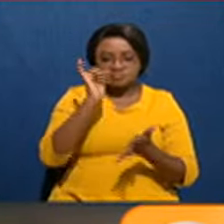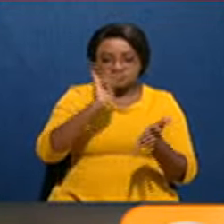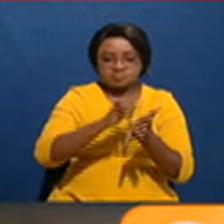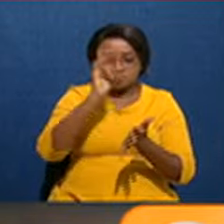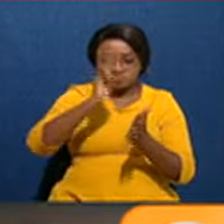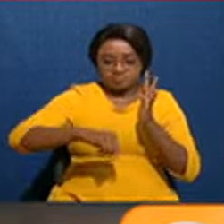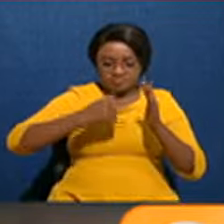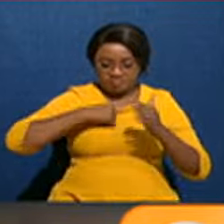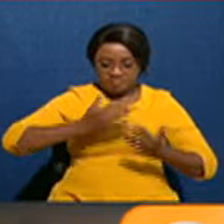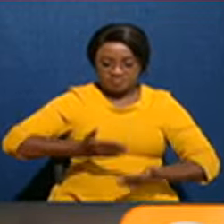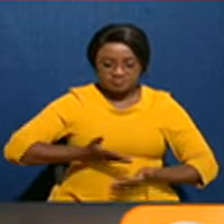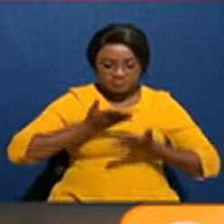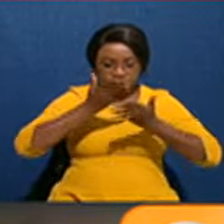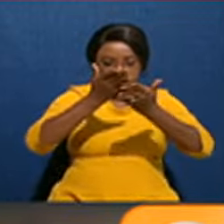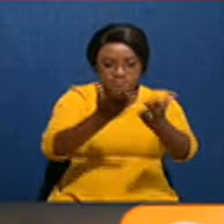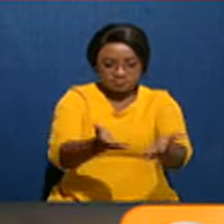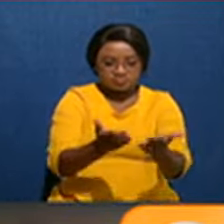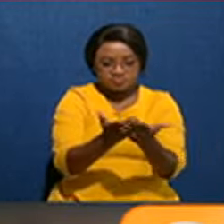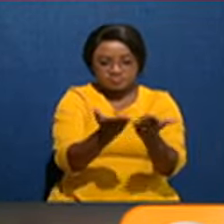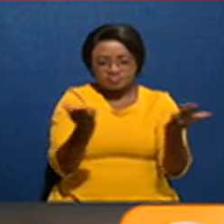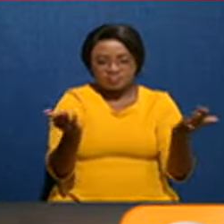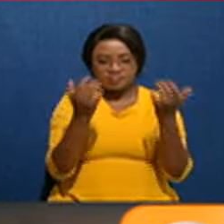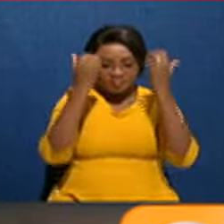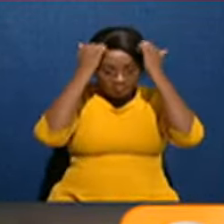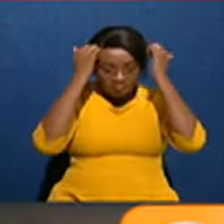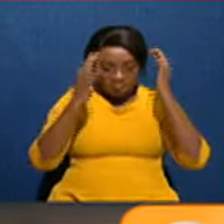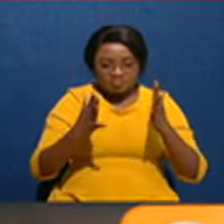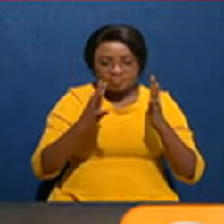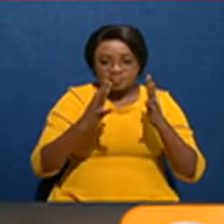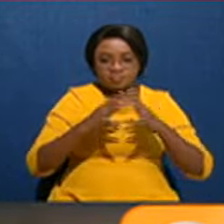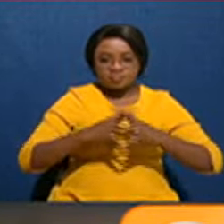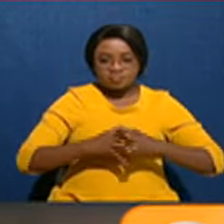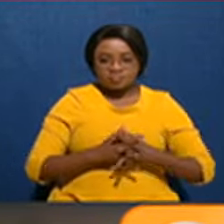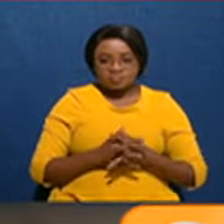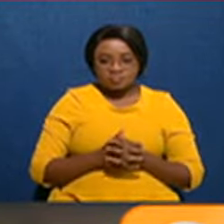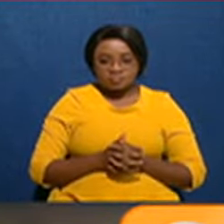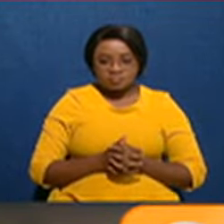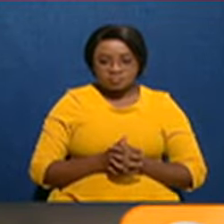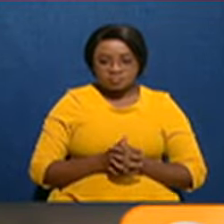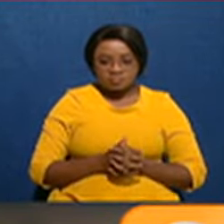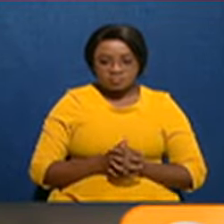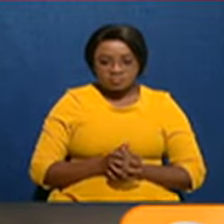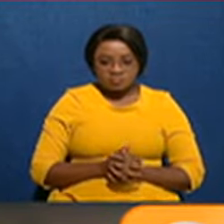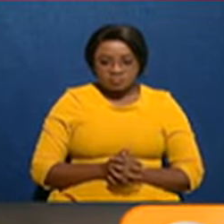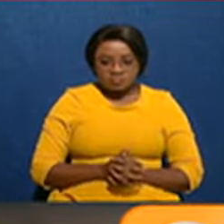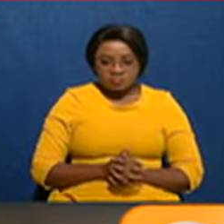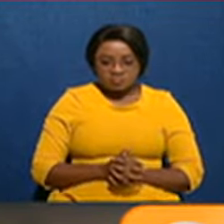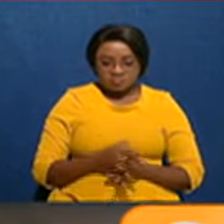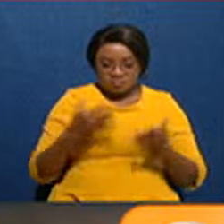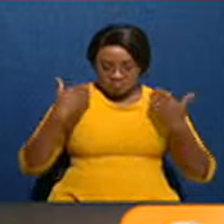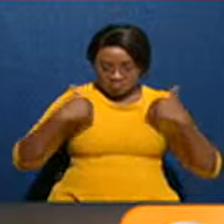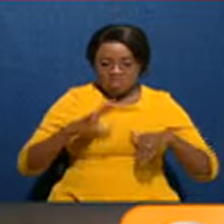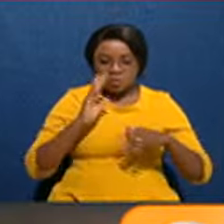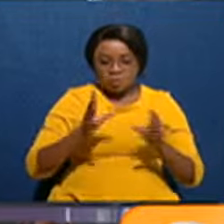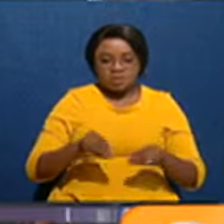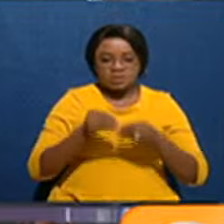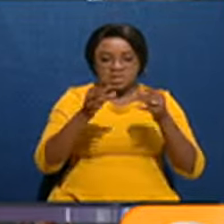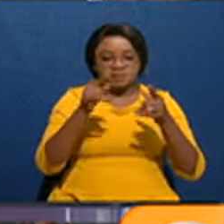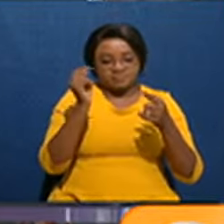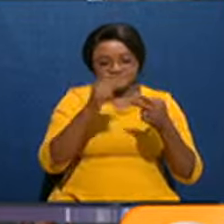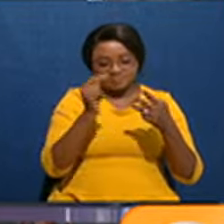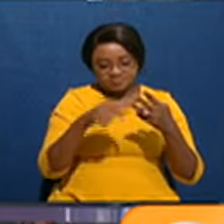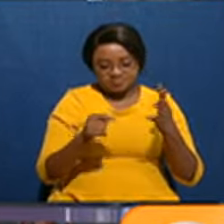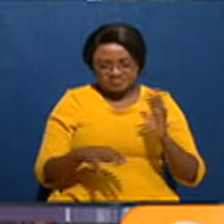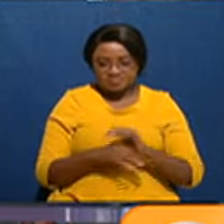want to bring on board, yeah. For the student engineers from the graduate engineers. Okay. And I will be the candidate who will deliver that. All right. Thank you.